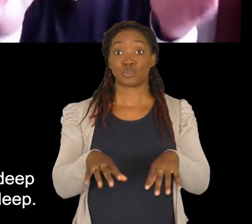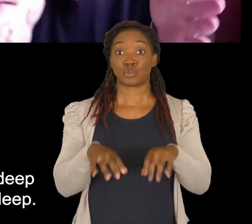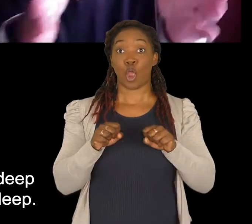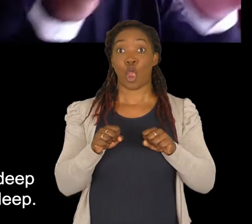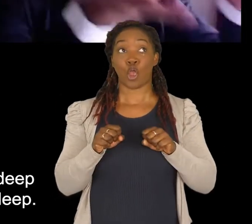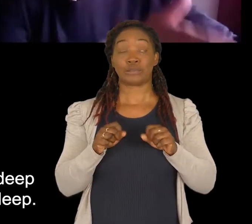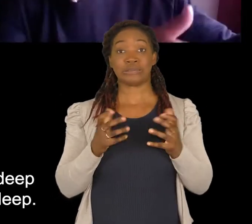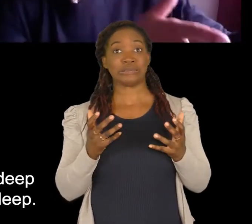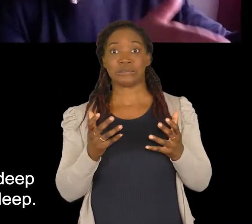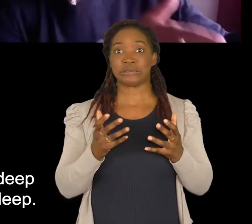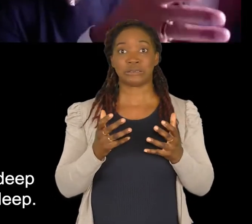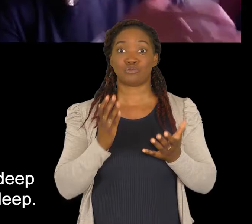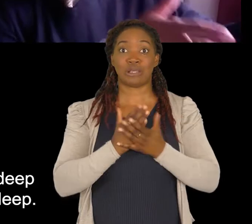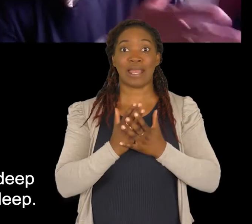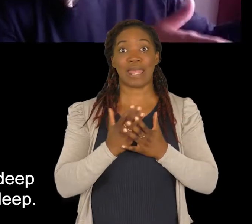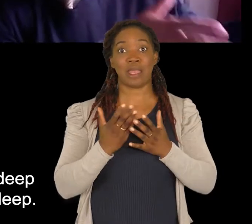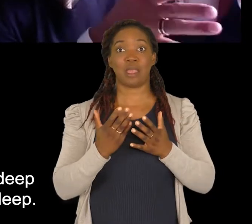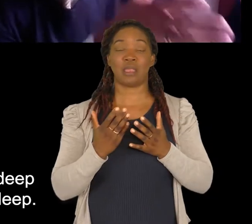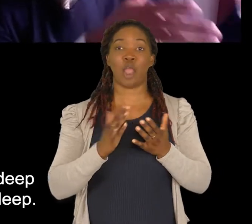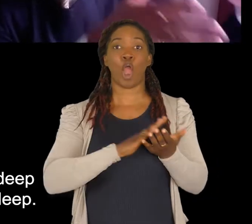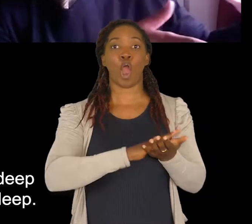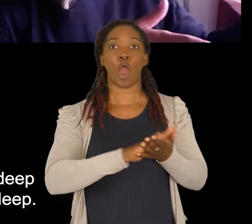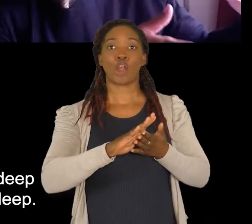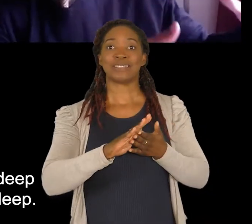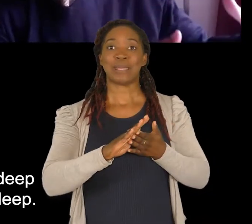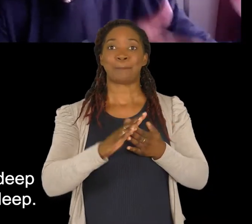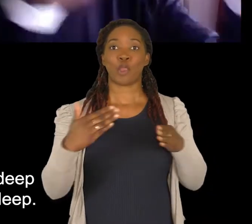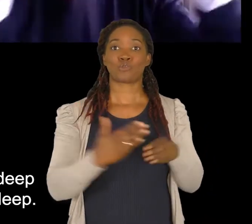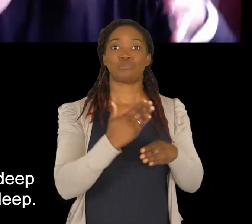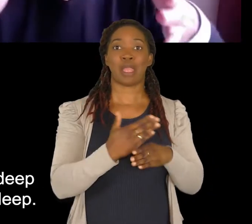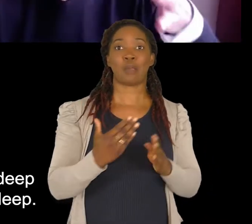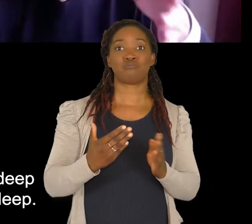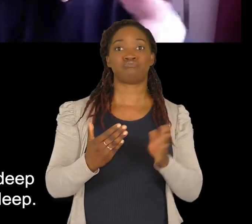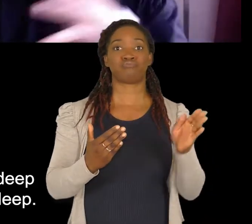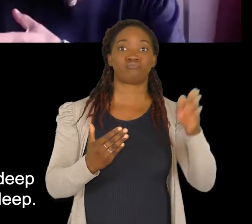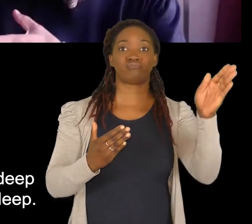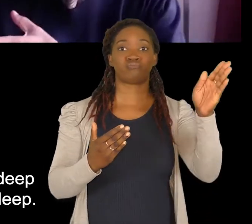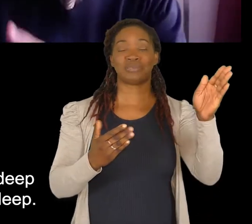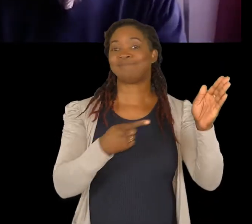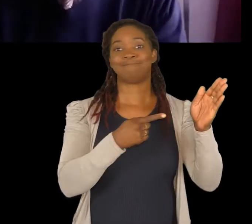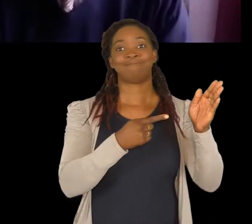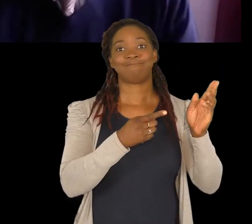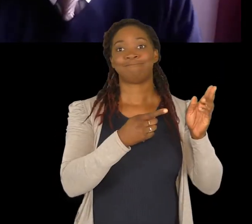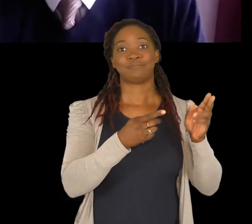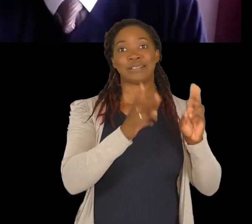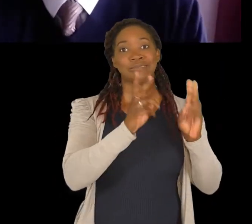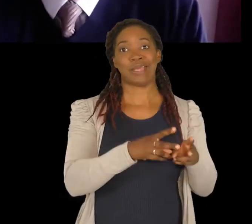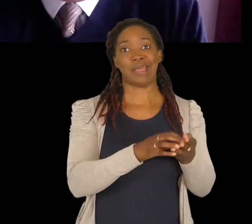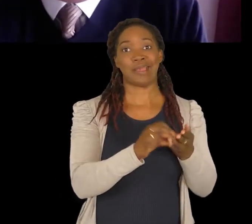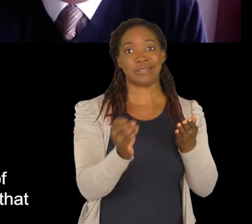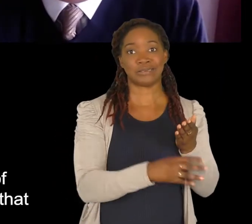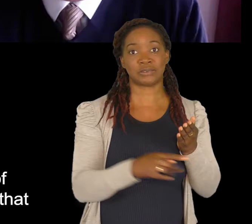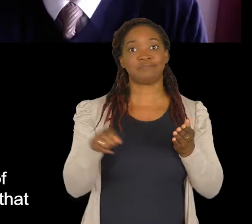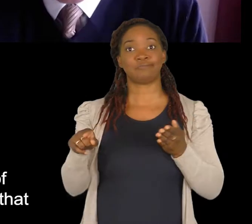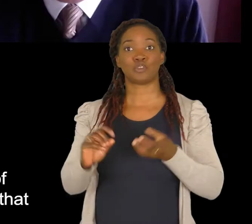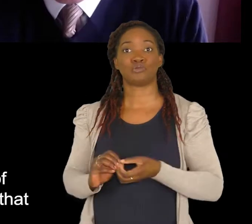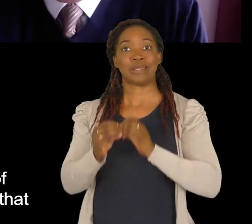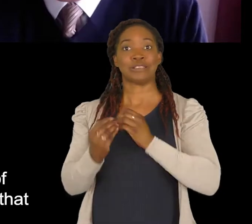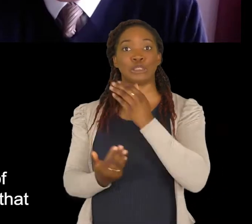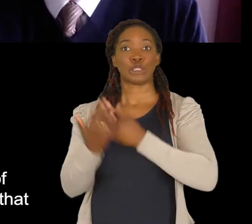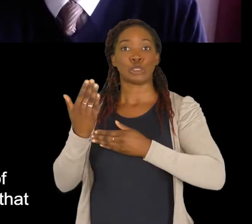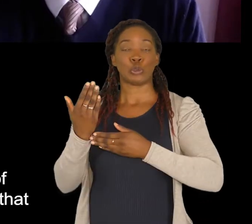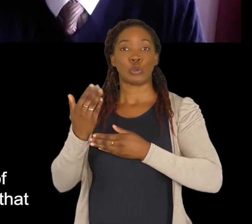the beginning of the end of the Hardeep that once existed, and the birth of a new Hardeep. And on the line